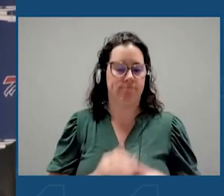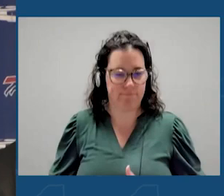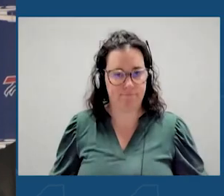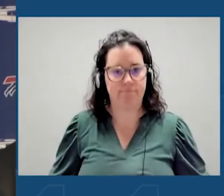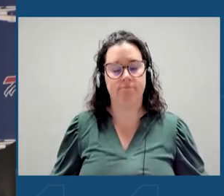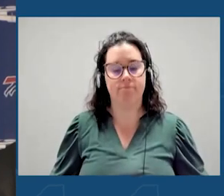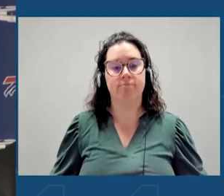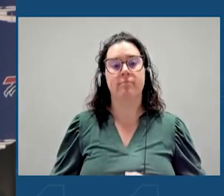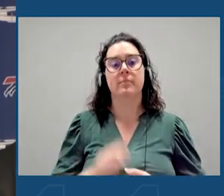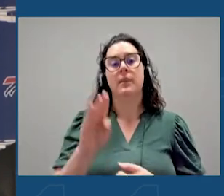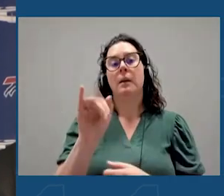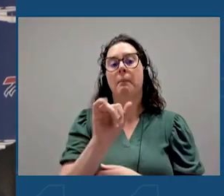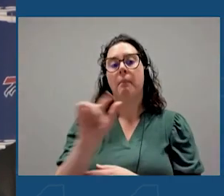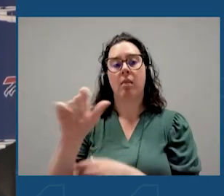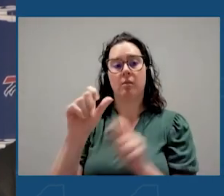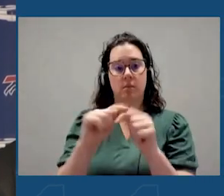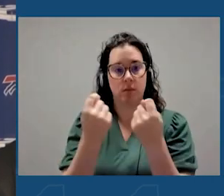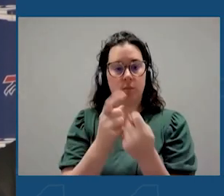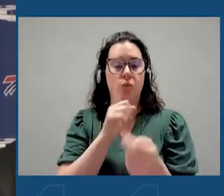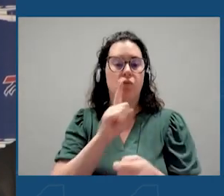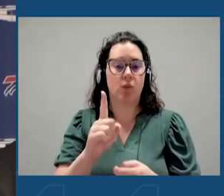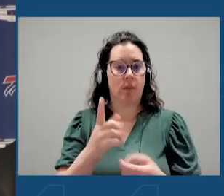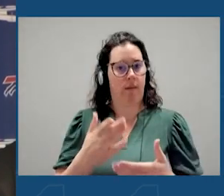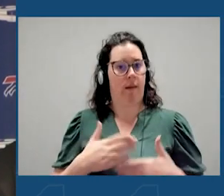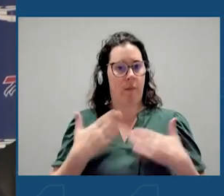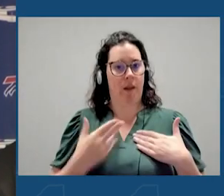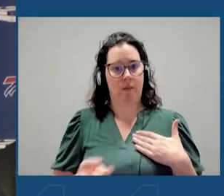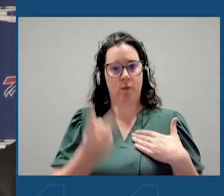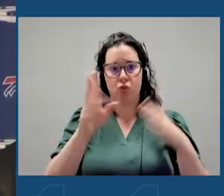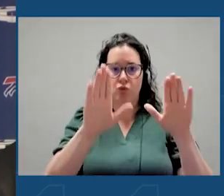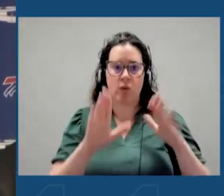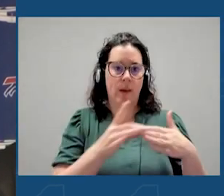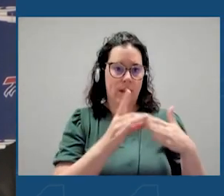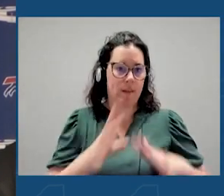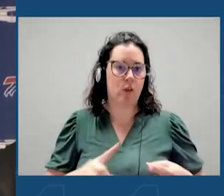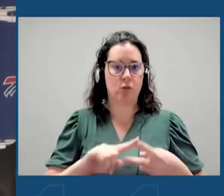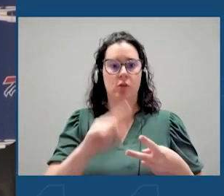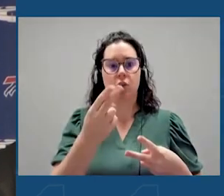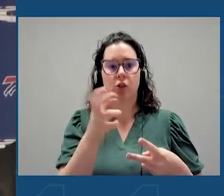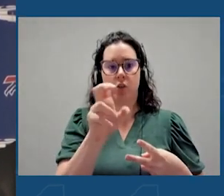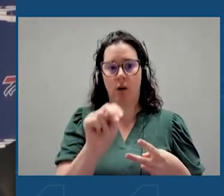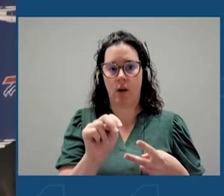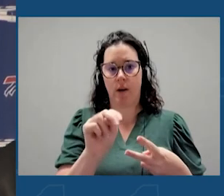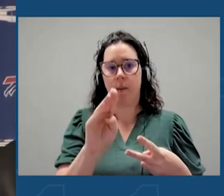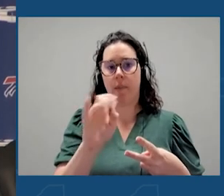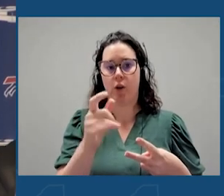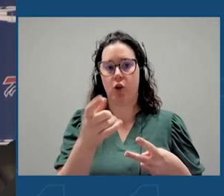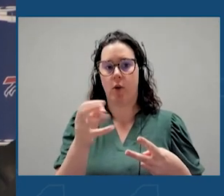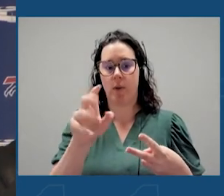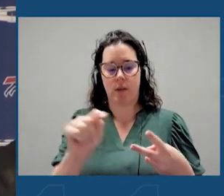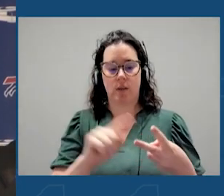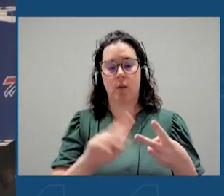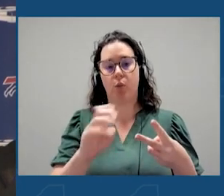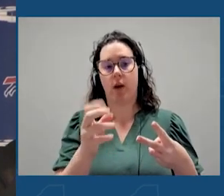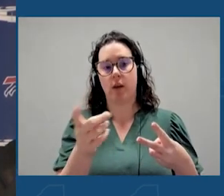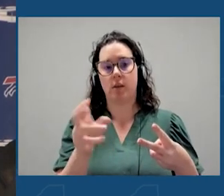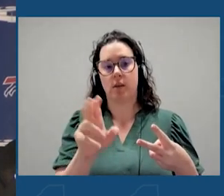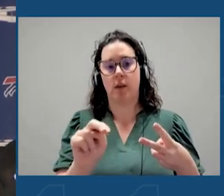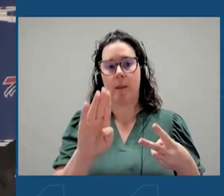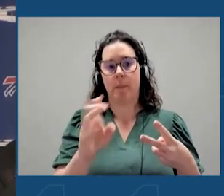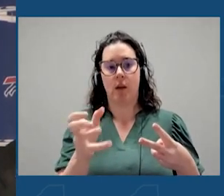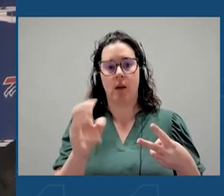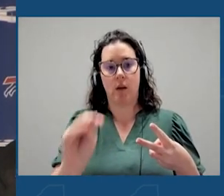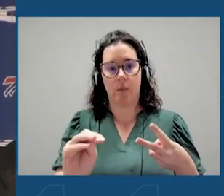The Bills organization is blessed to have two great leaders at the helm of our football team, Sean McDermott and Brandon Bean. Along with the Pegulas, they have put